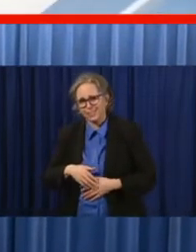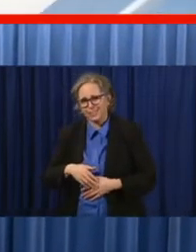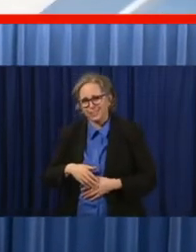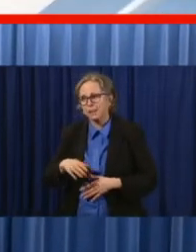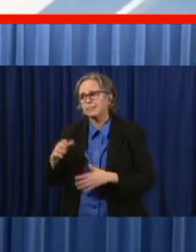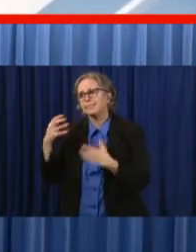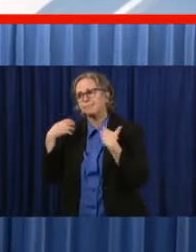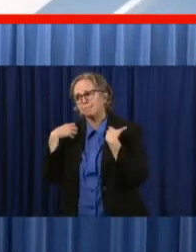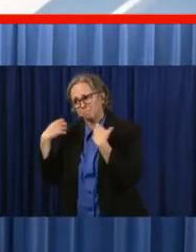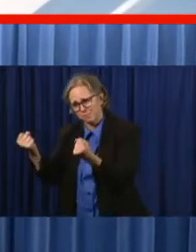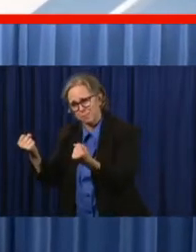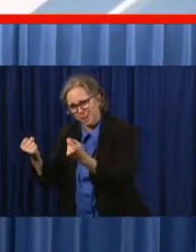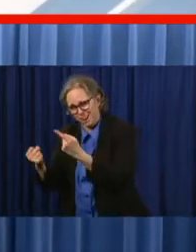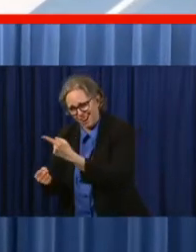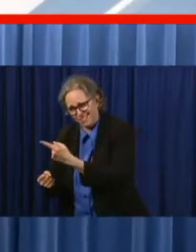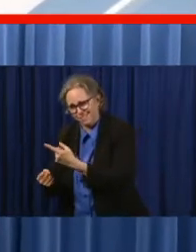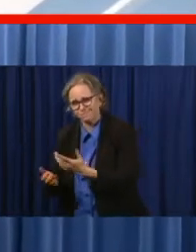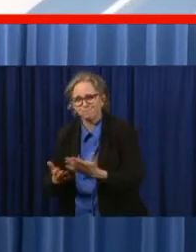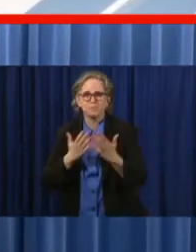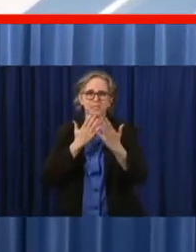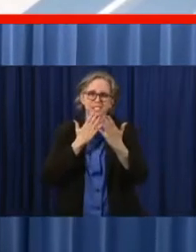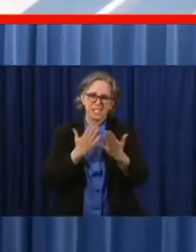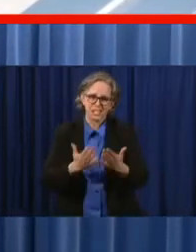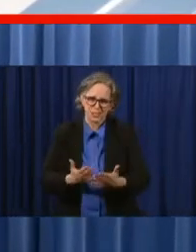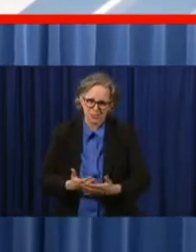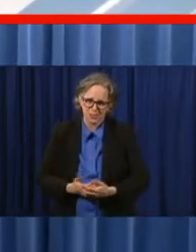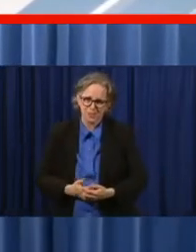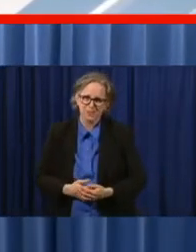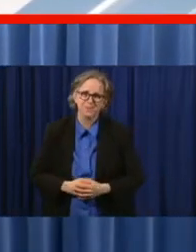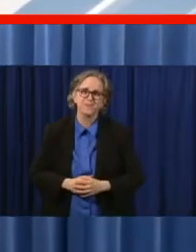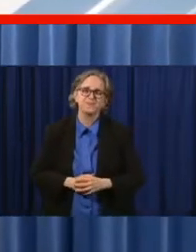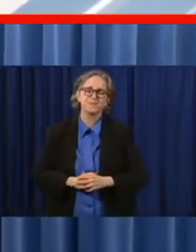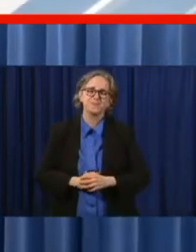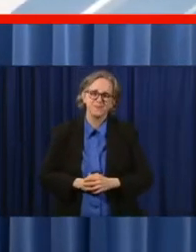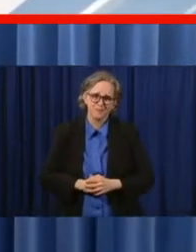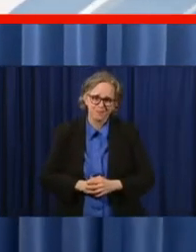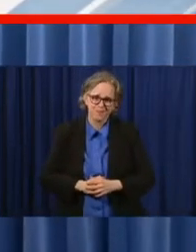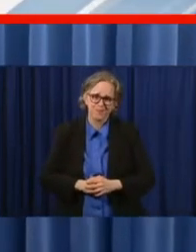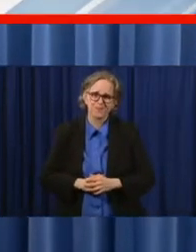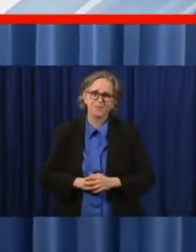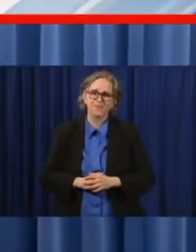much. Thank you. Thank you.